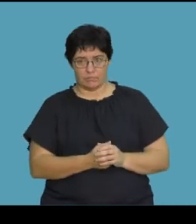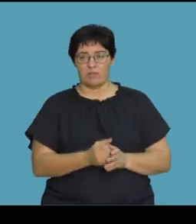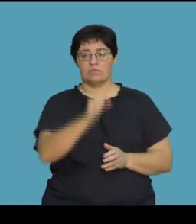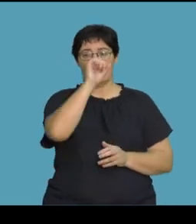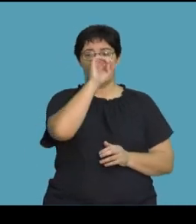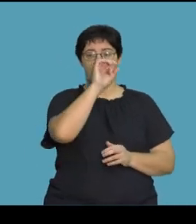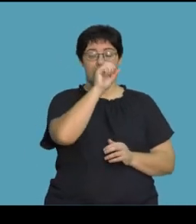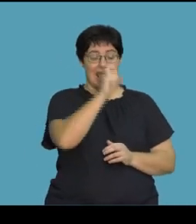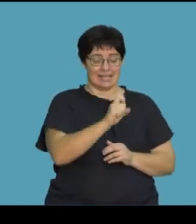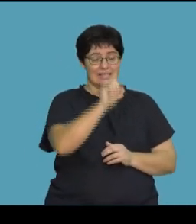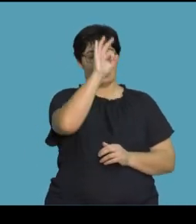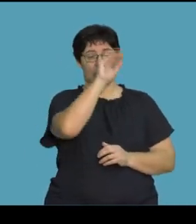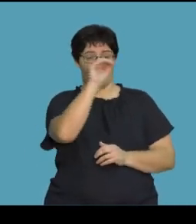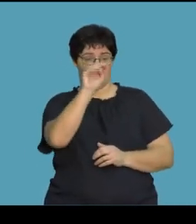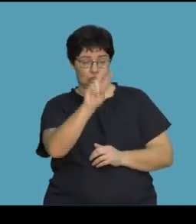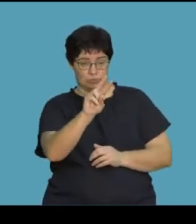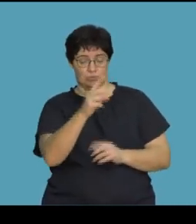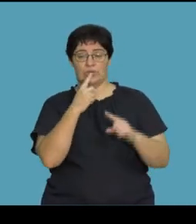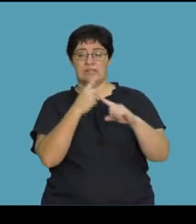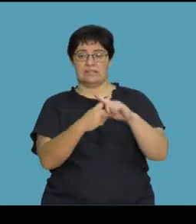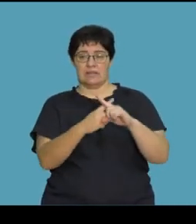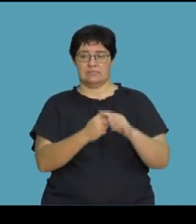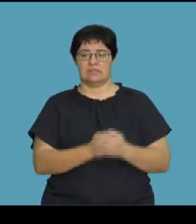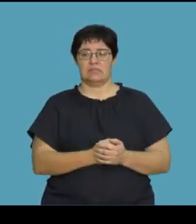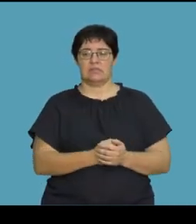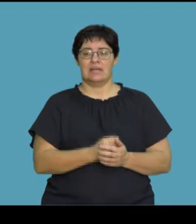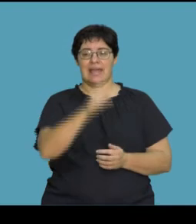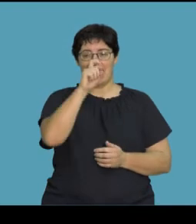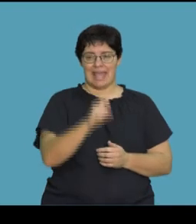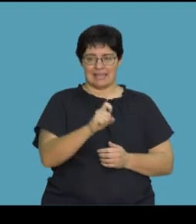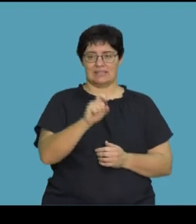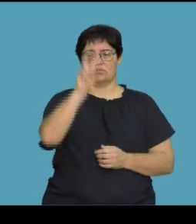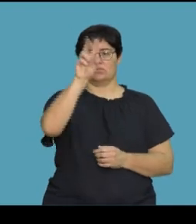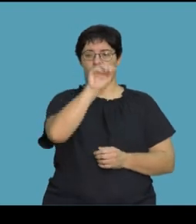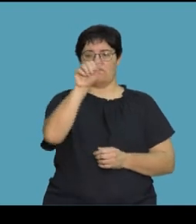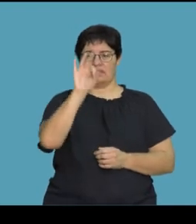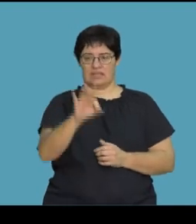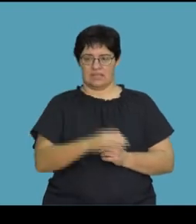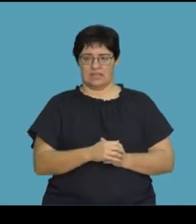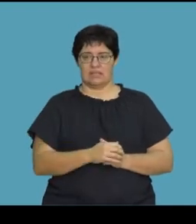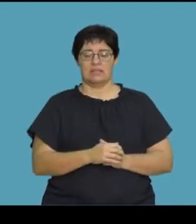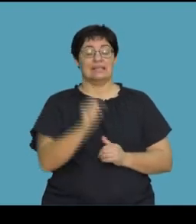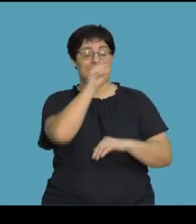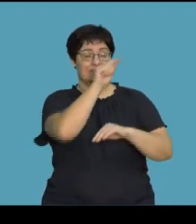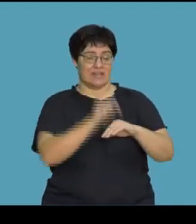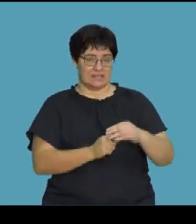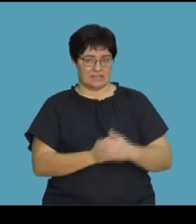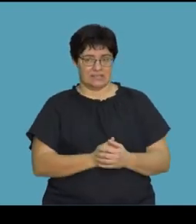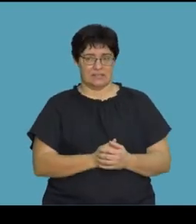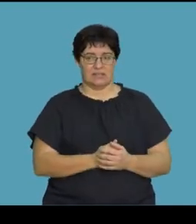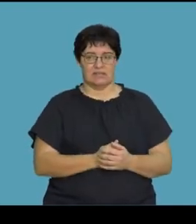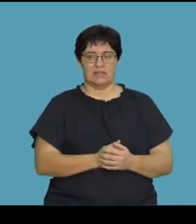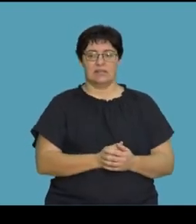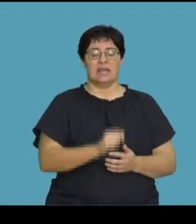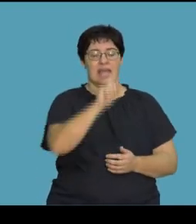over 2 multiplied by 2 over 3 divided by x